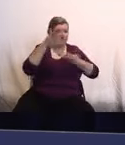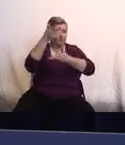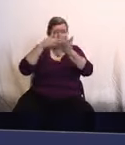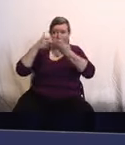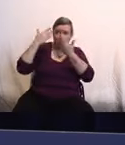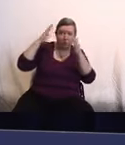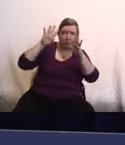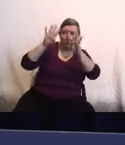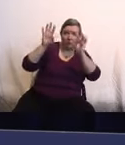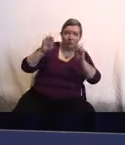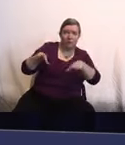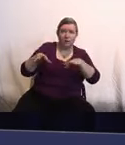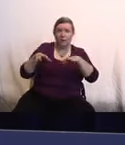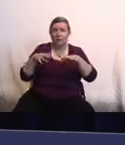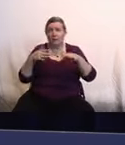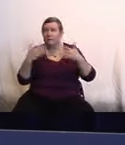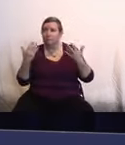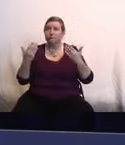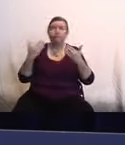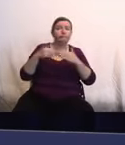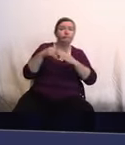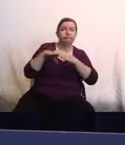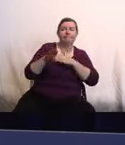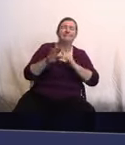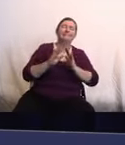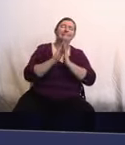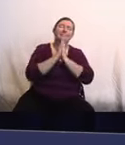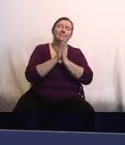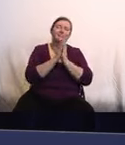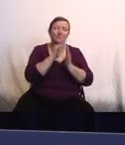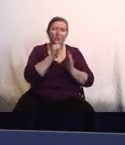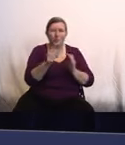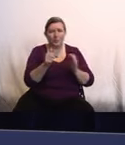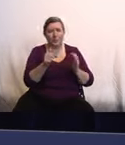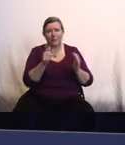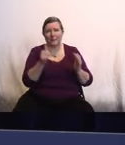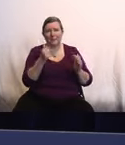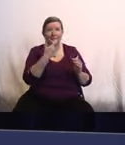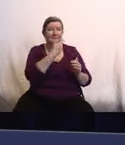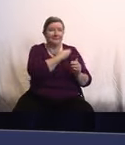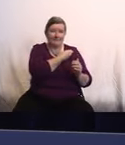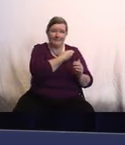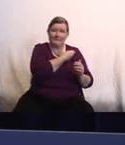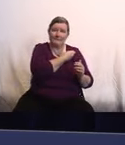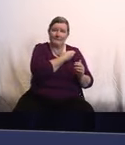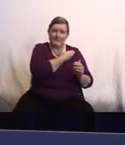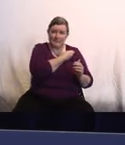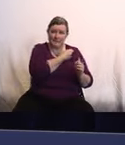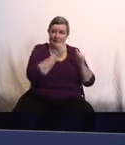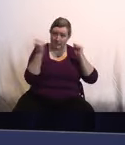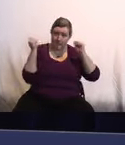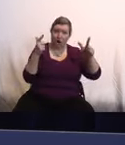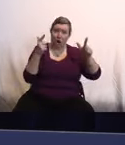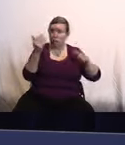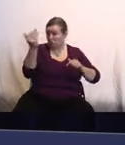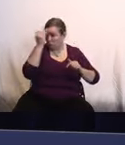vaccinated and who is not. They need to be protected. The fact that we have